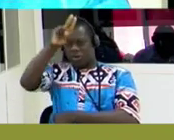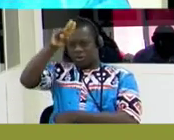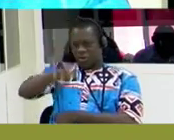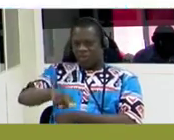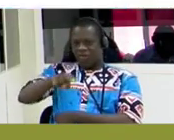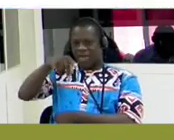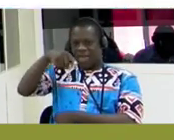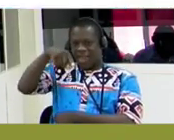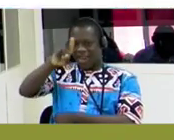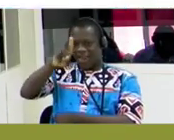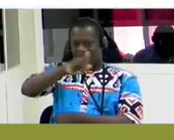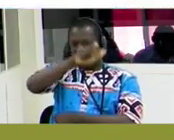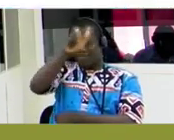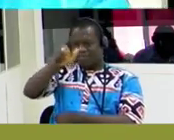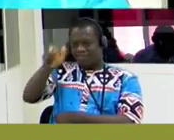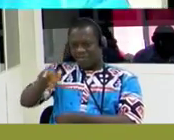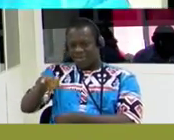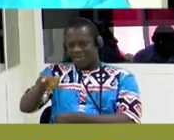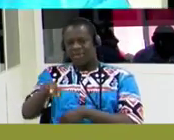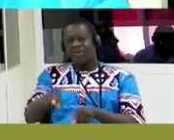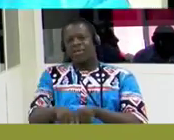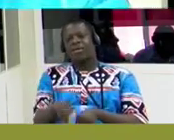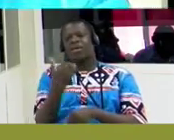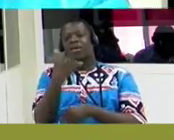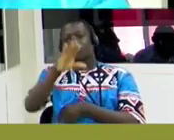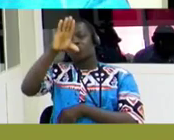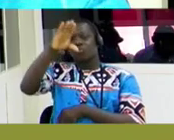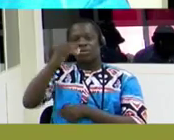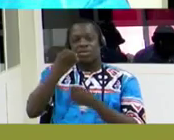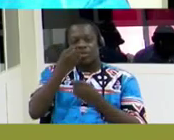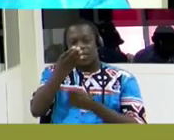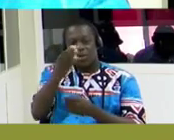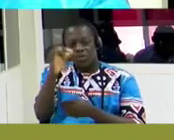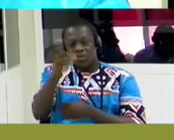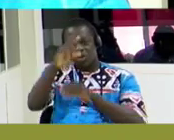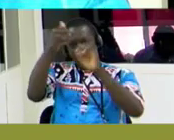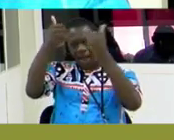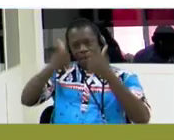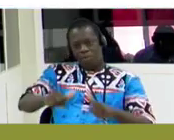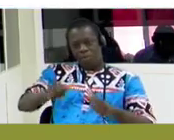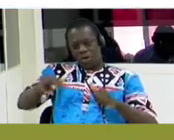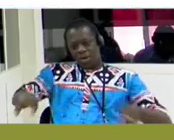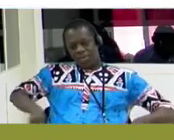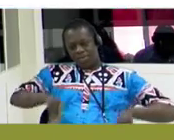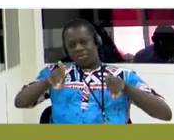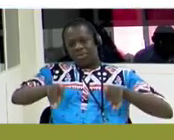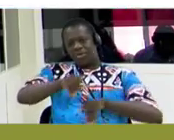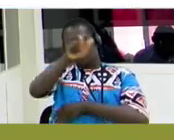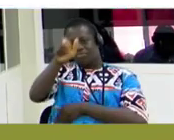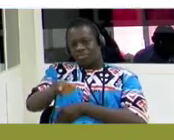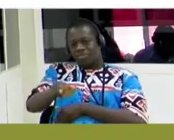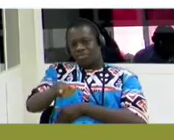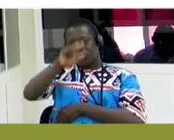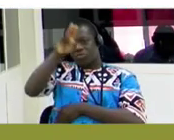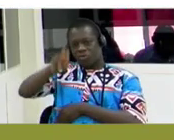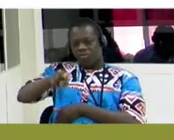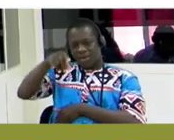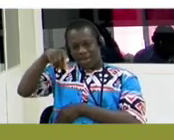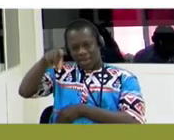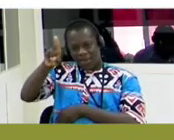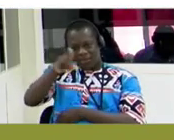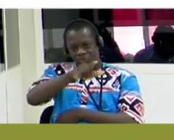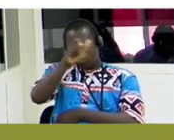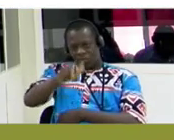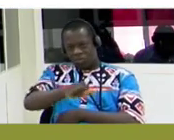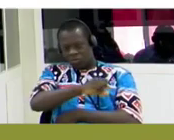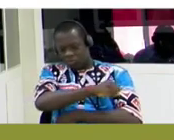November 11 personnel. Did they say what happened to the participants of the November 11 coup? From